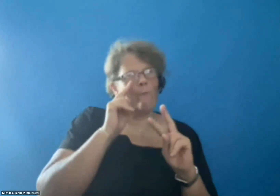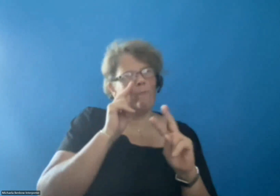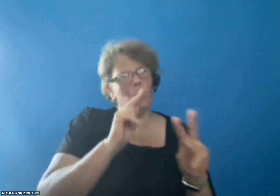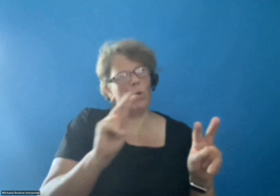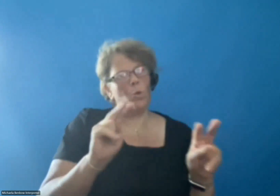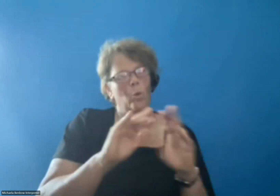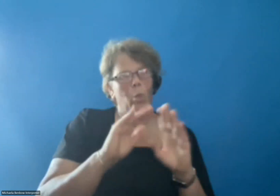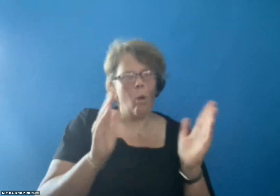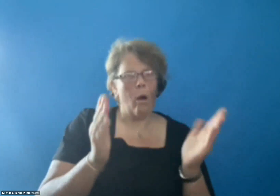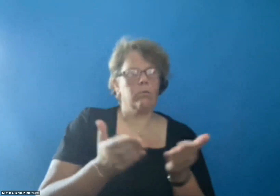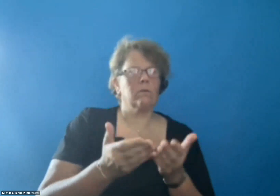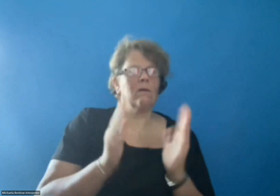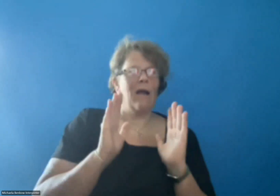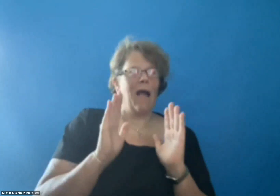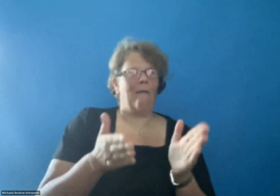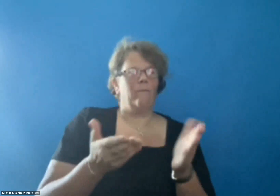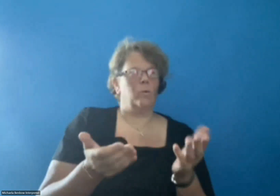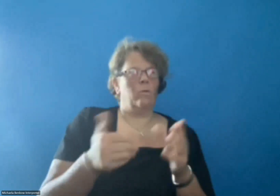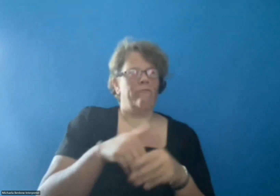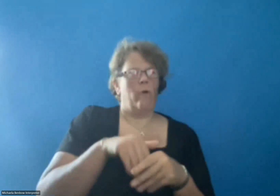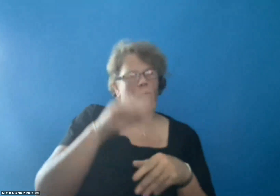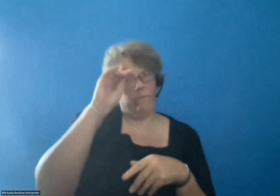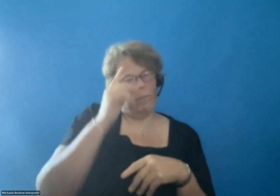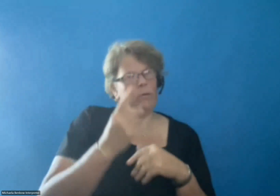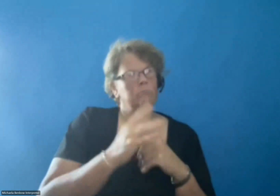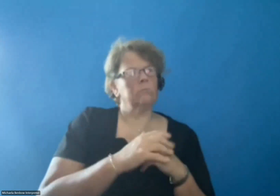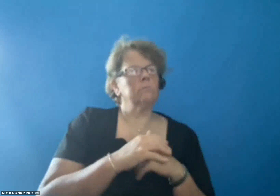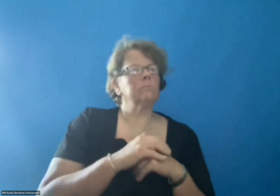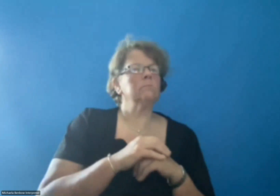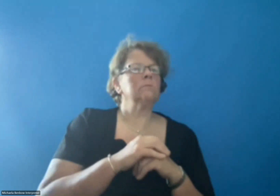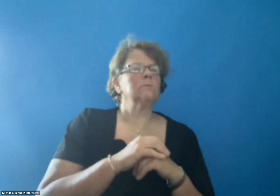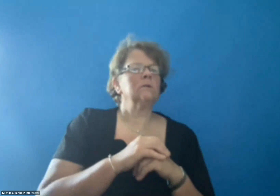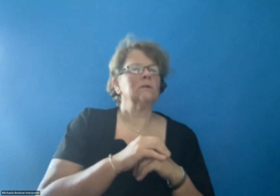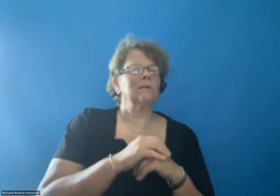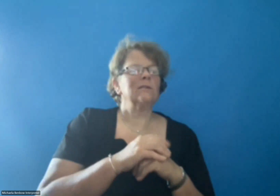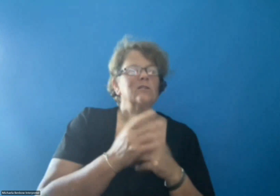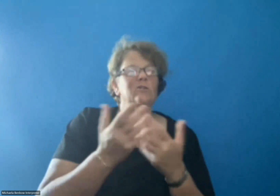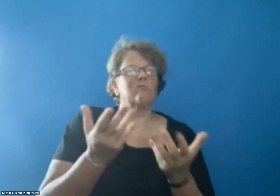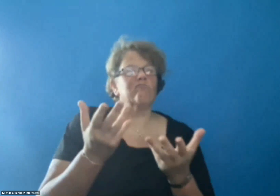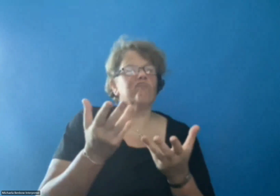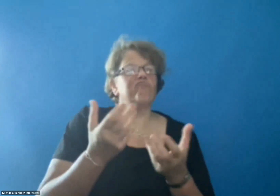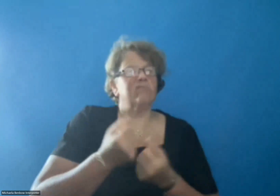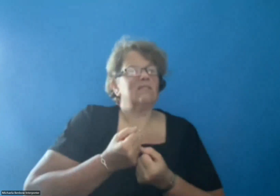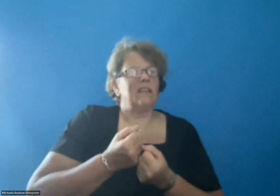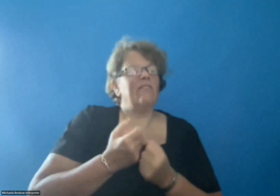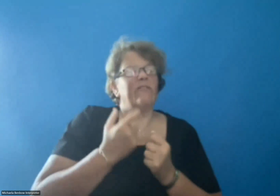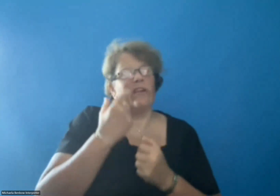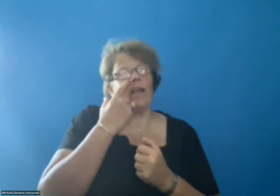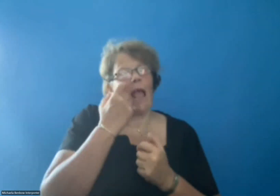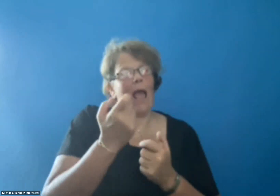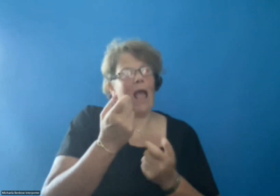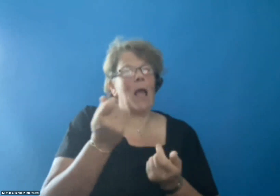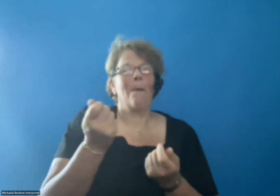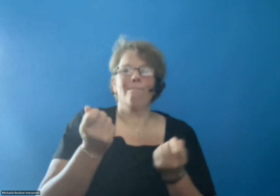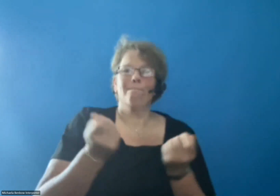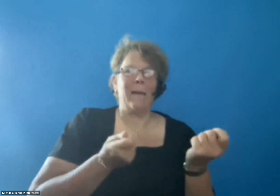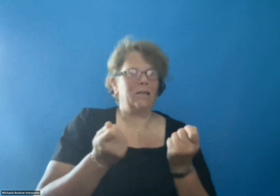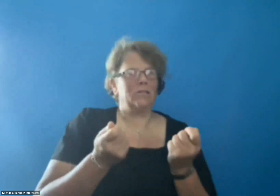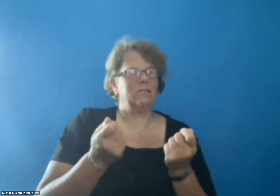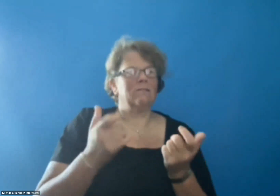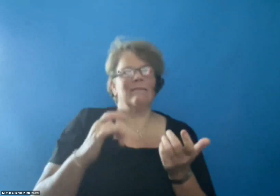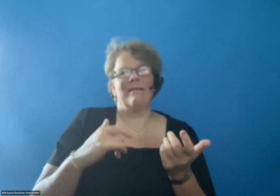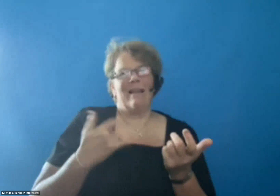We have to involve people who actually receive the care and who are managing these conditions and living with these conditions on a daily